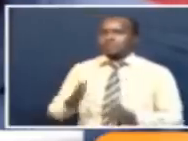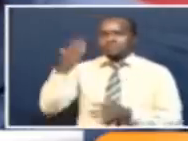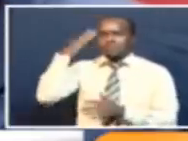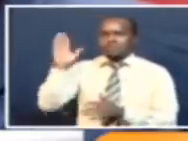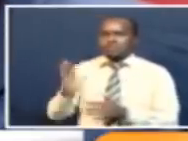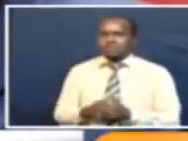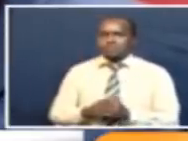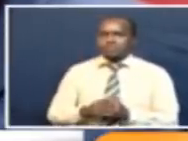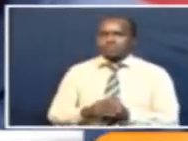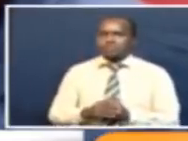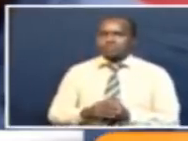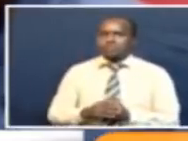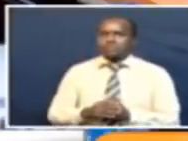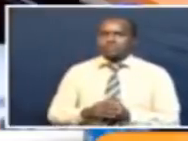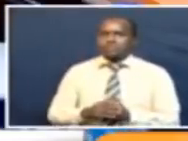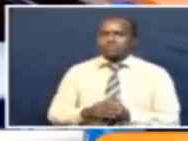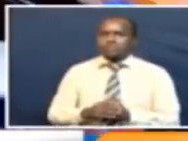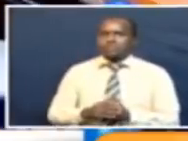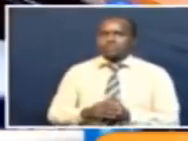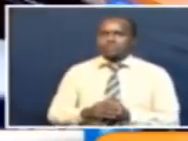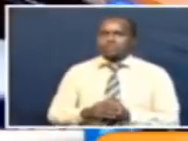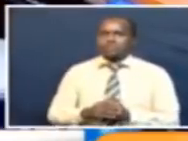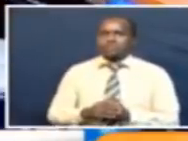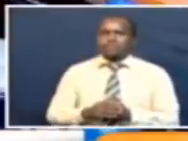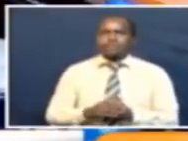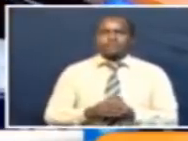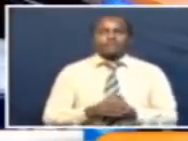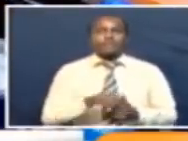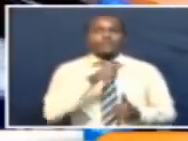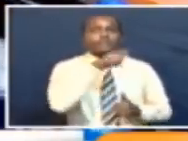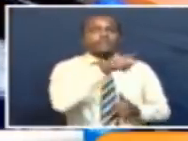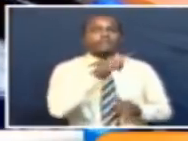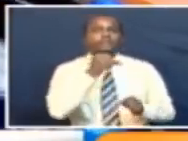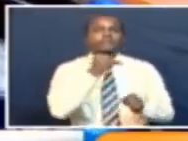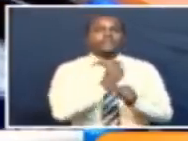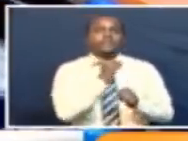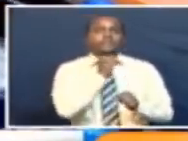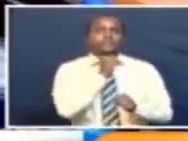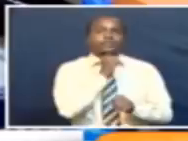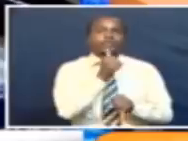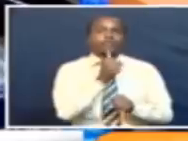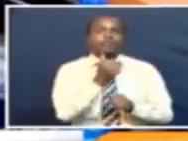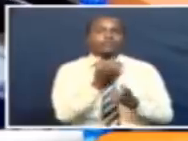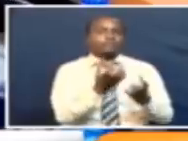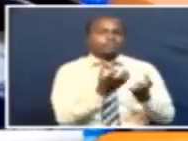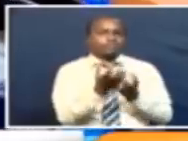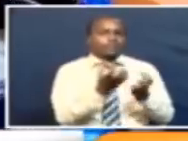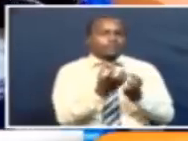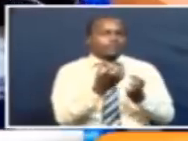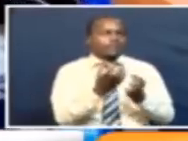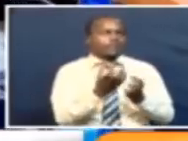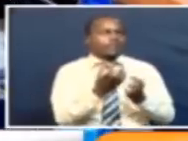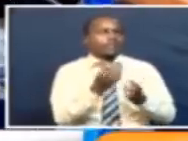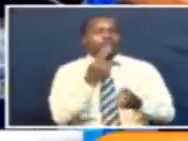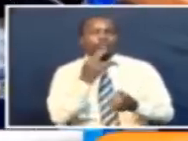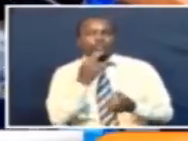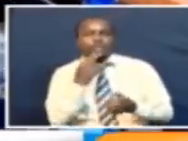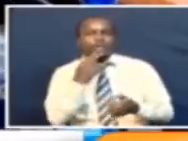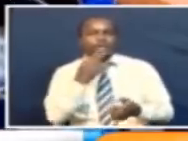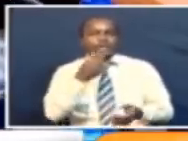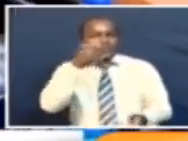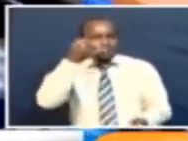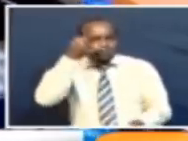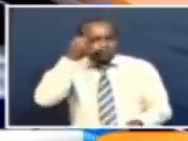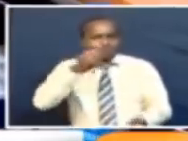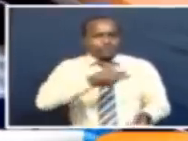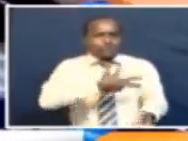need do we need to honor of an history? He does not act trade in sugar, it trade in cocaine. Yeah. So if the